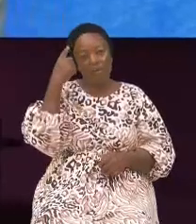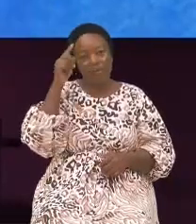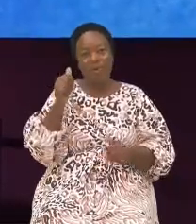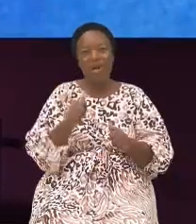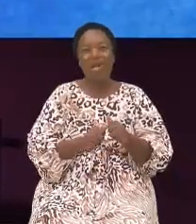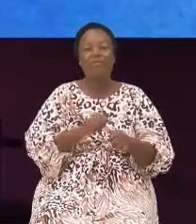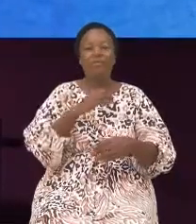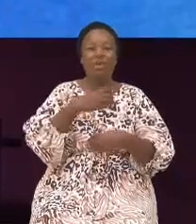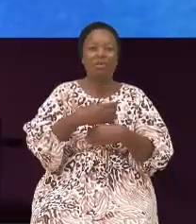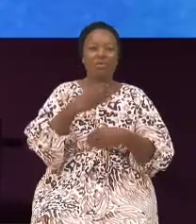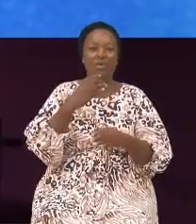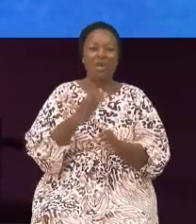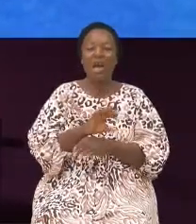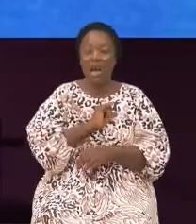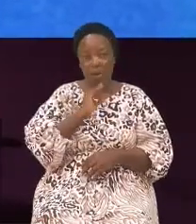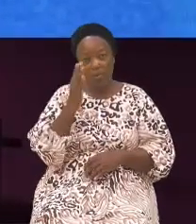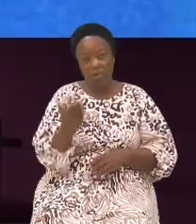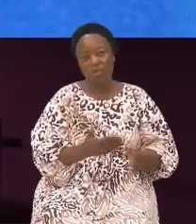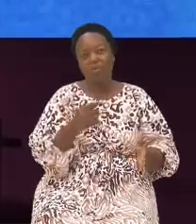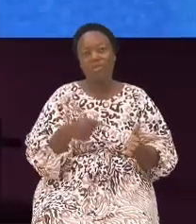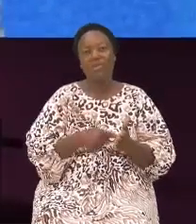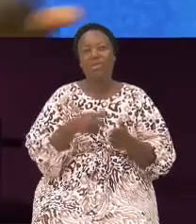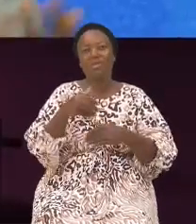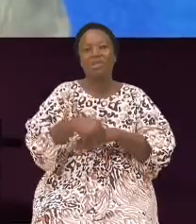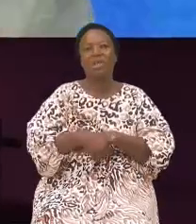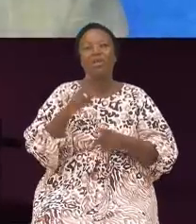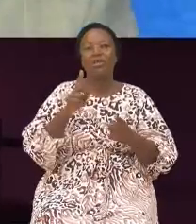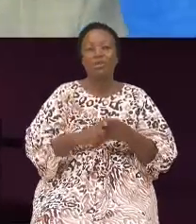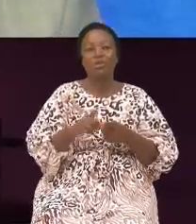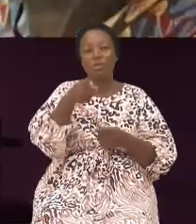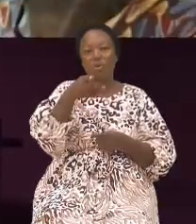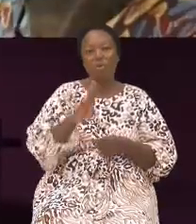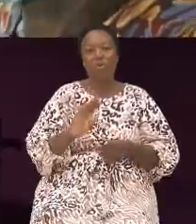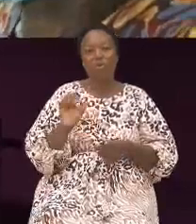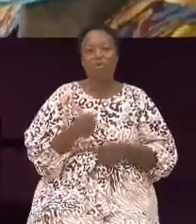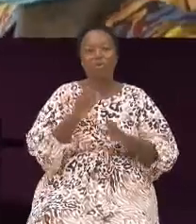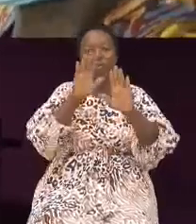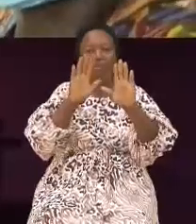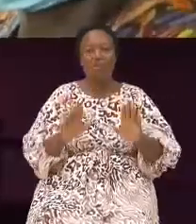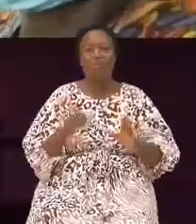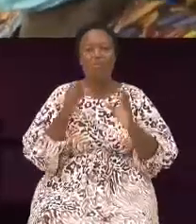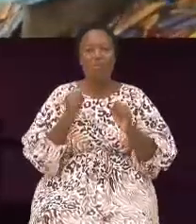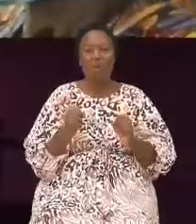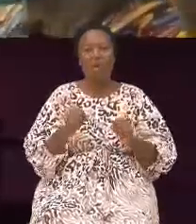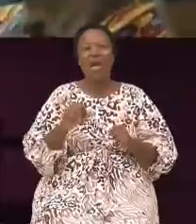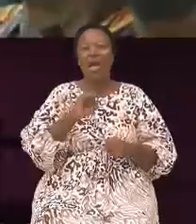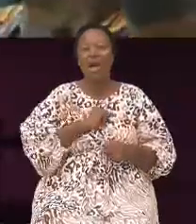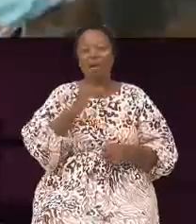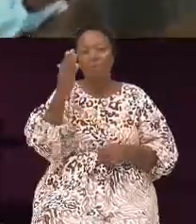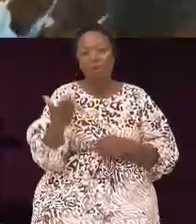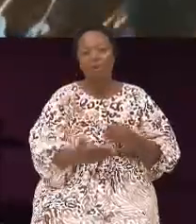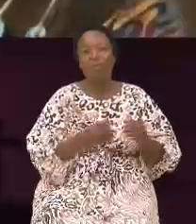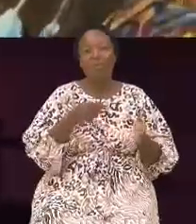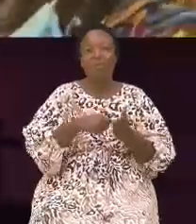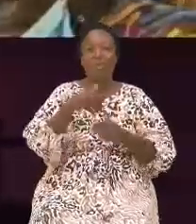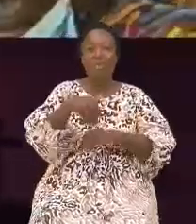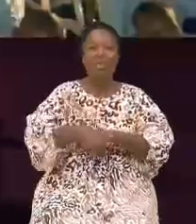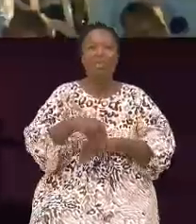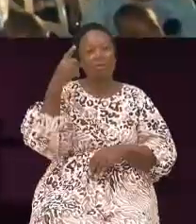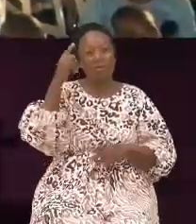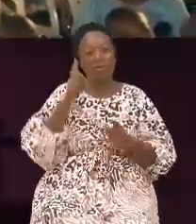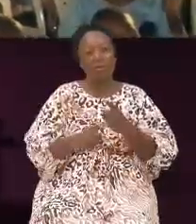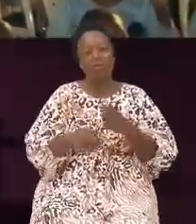everyone, upon everyone, for every creature. I welcome you tonight to God's